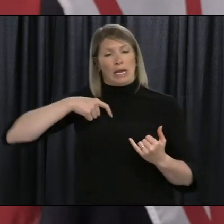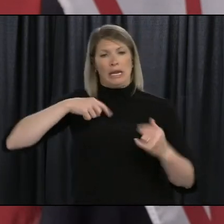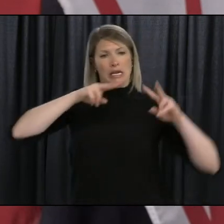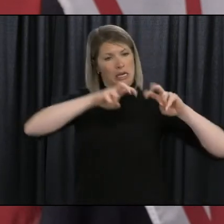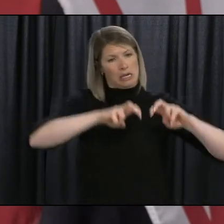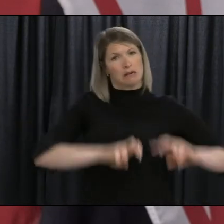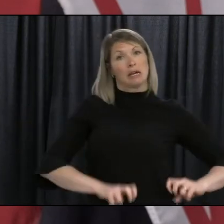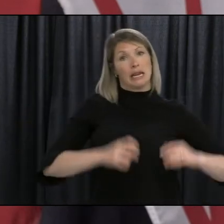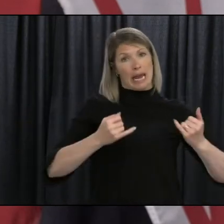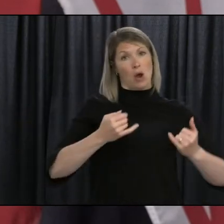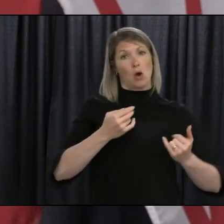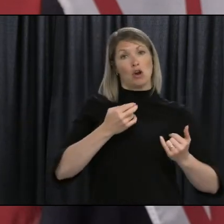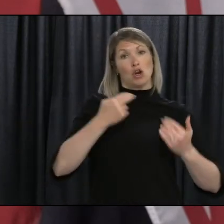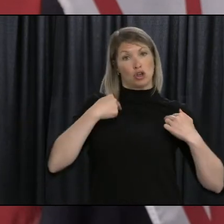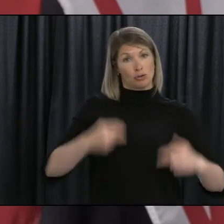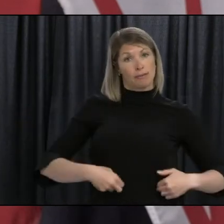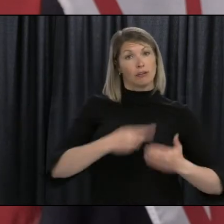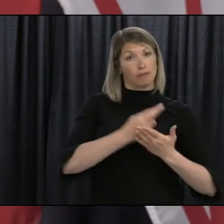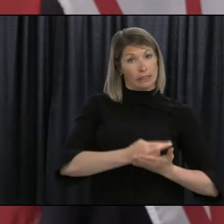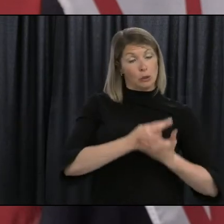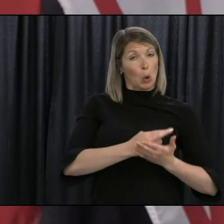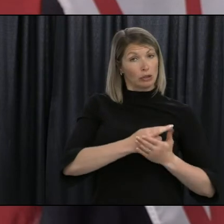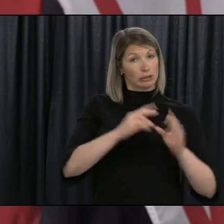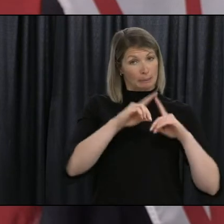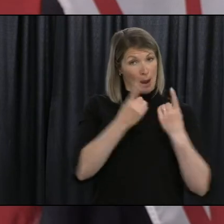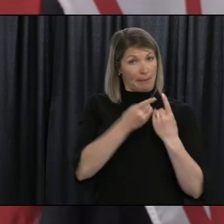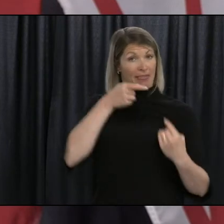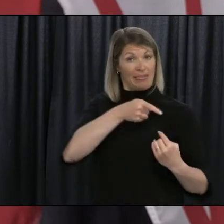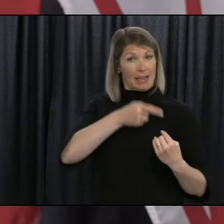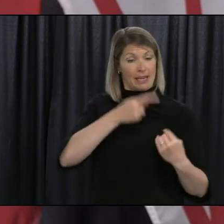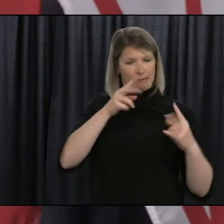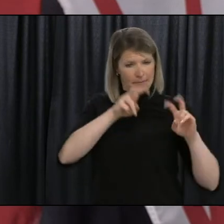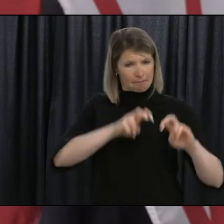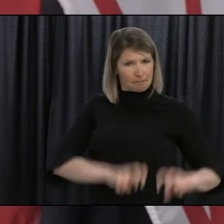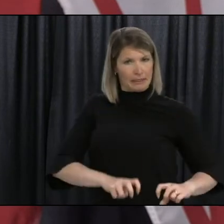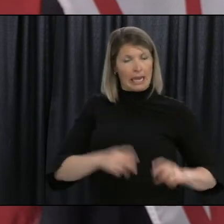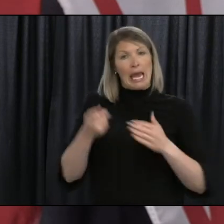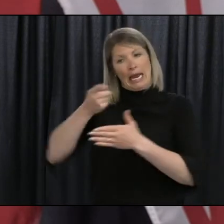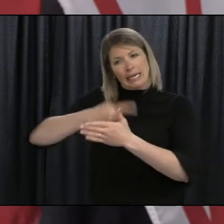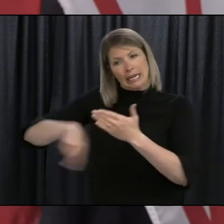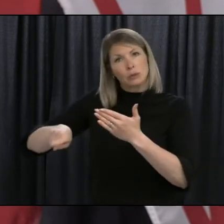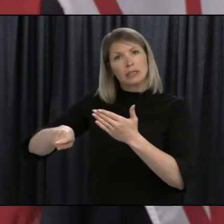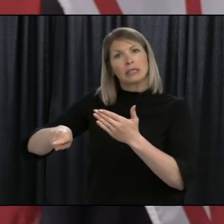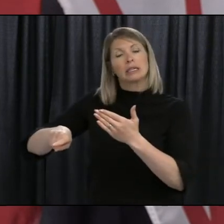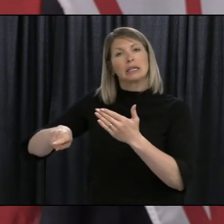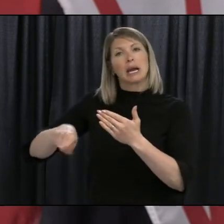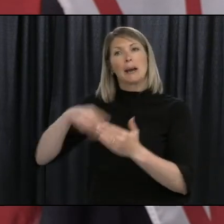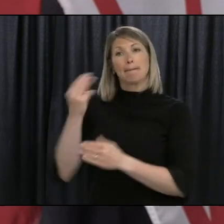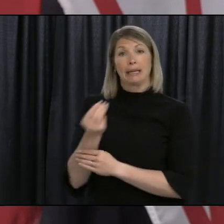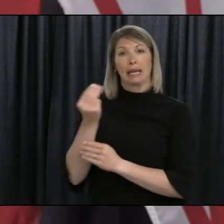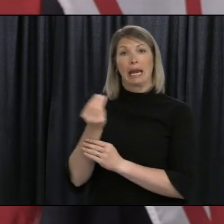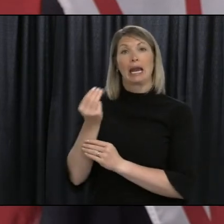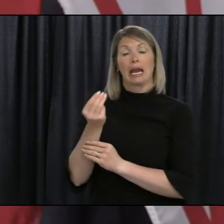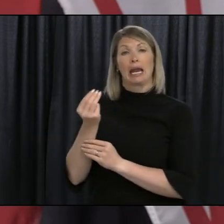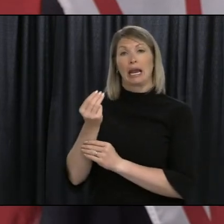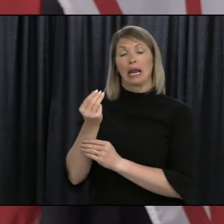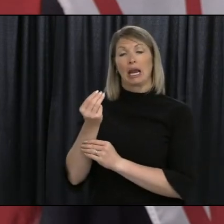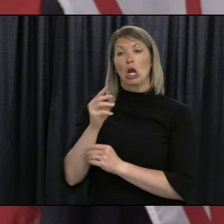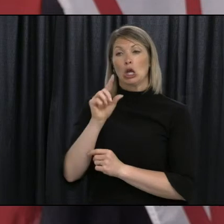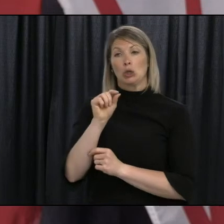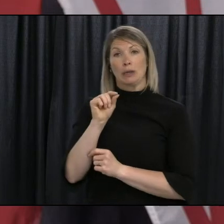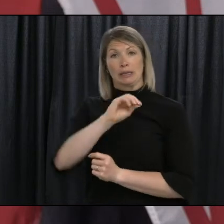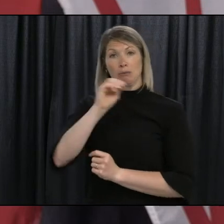know HRS is looking at it. Next Monday, we've got about 20% of the